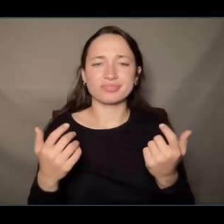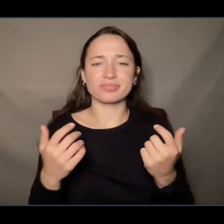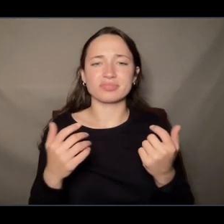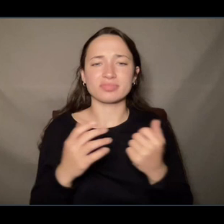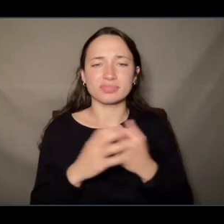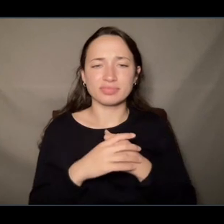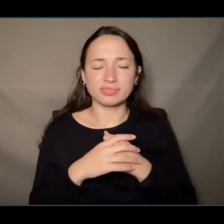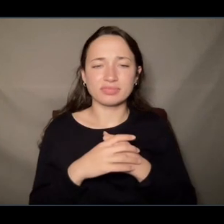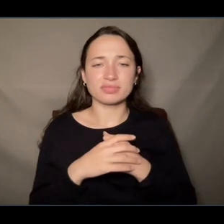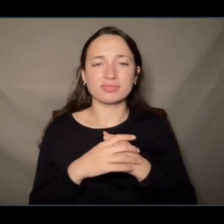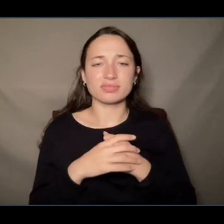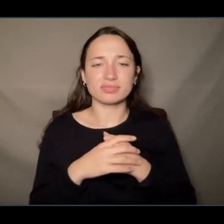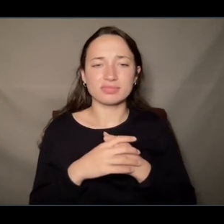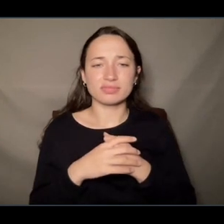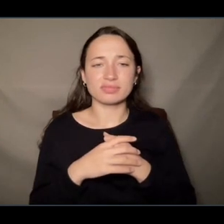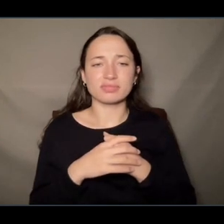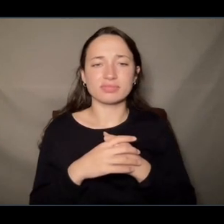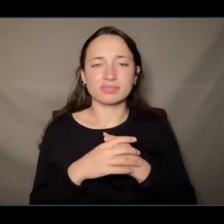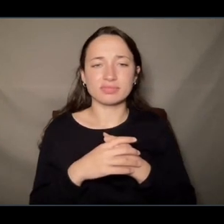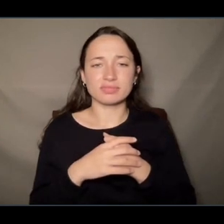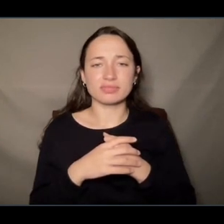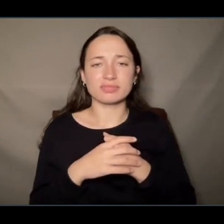here in Dracut, but it does.